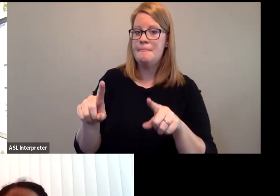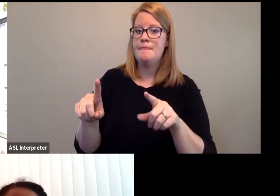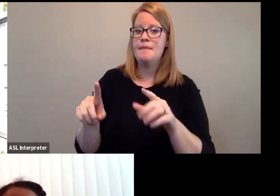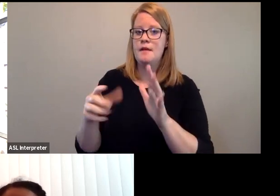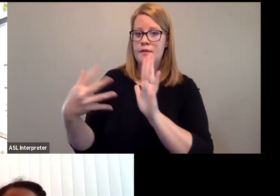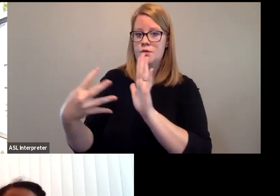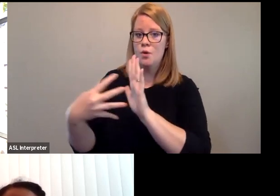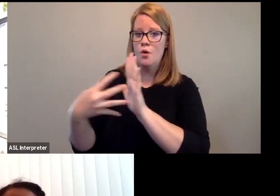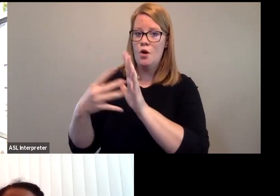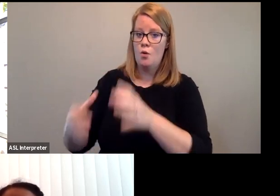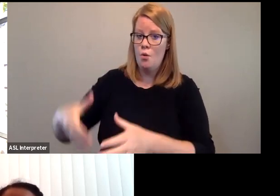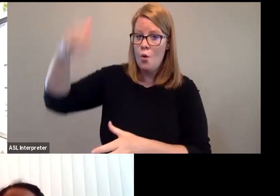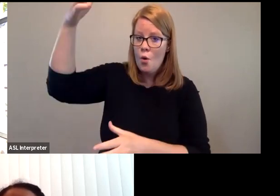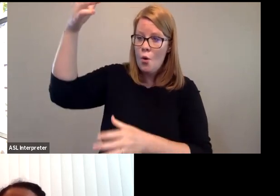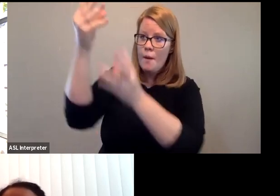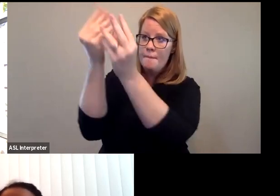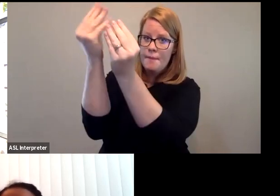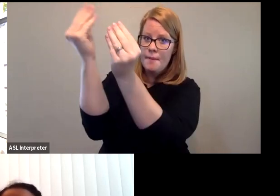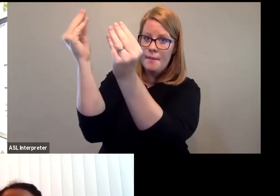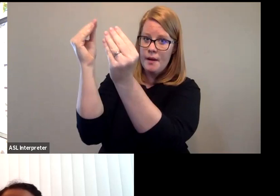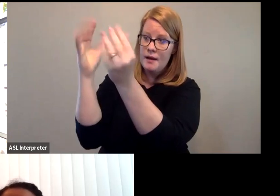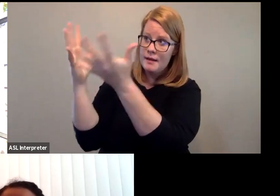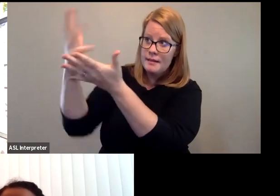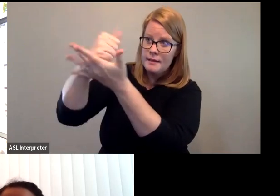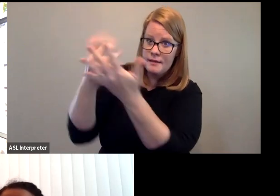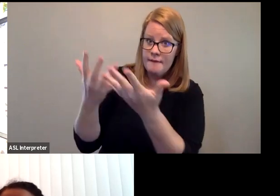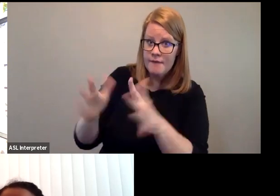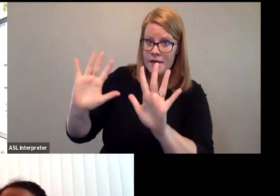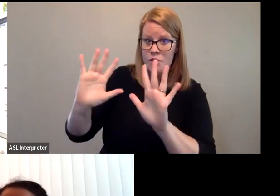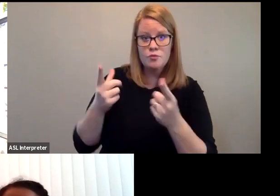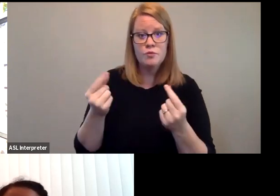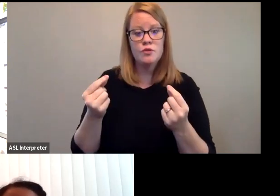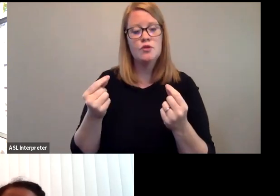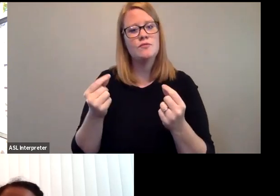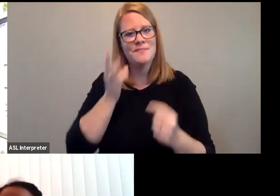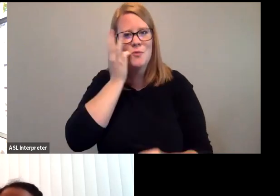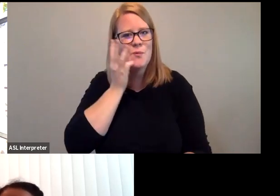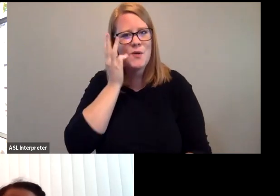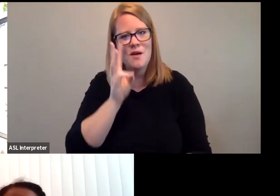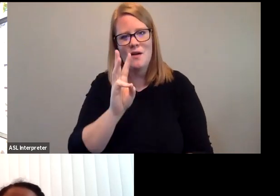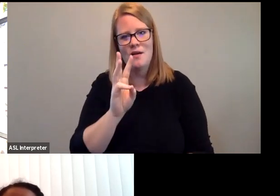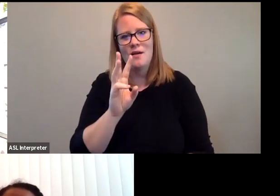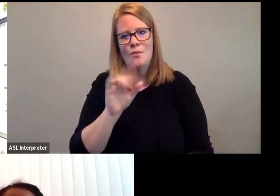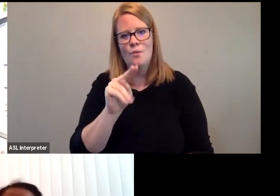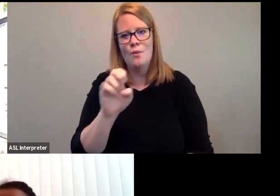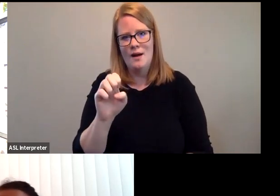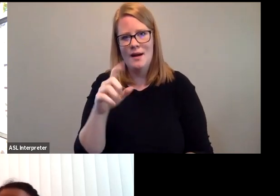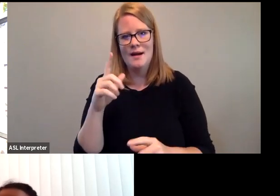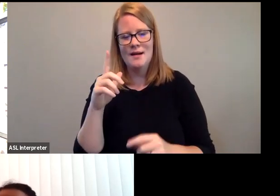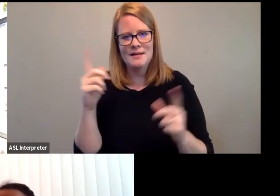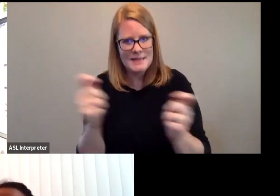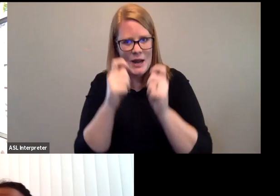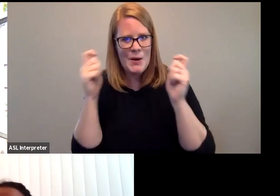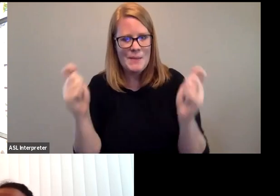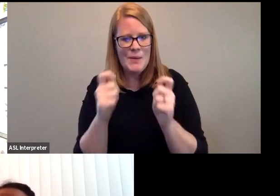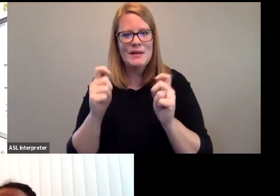and have the wine ceremonies, and that's when we want to bring on the rain. So that's when all the singers, you know, they're out singing for the rain, which they're singing